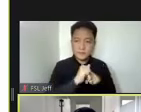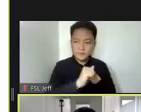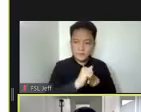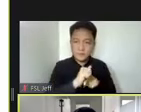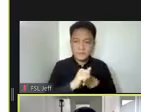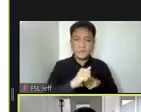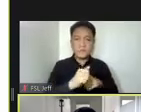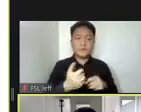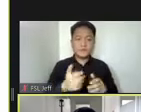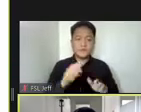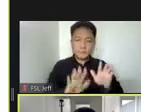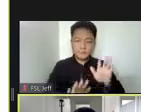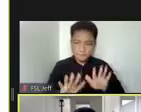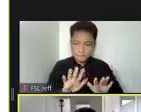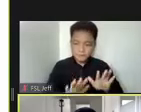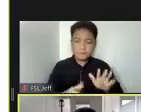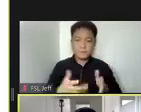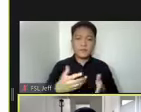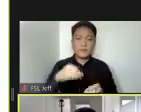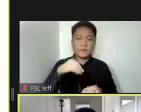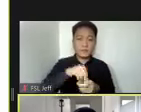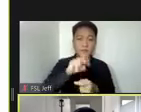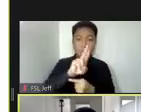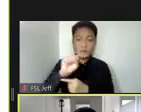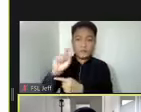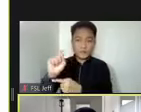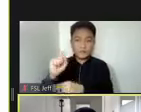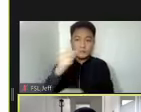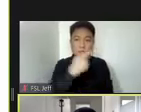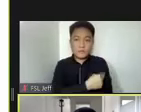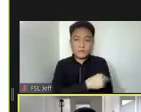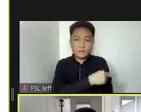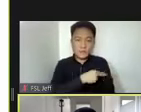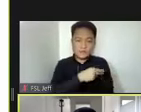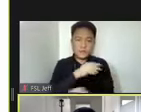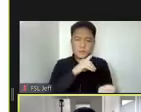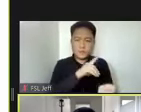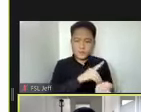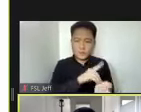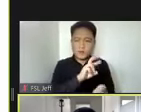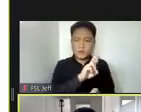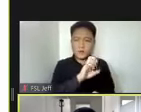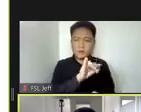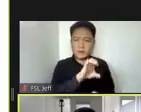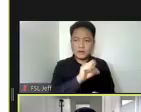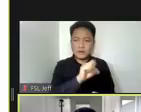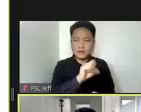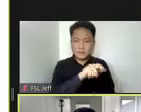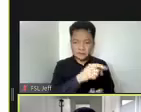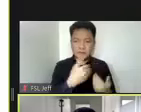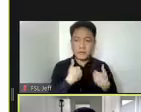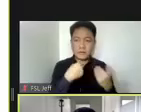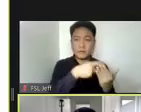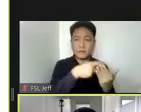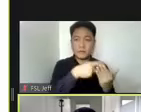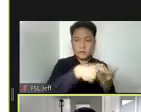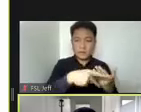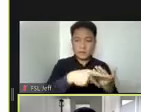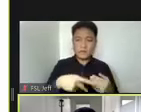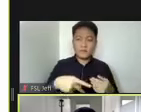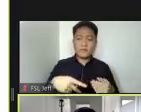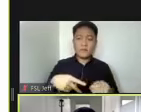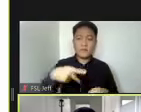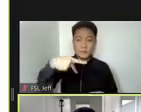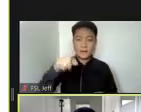gave a program for me, a physical therapy program, and she gave me artificial leg and also a